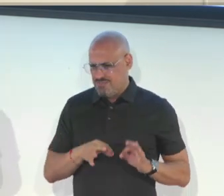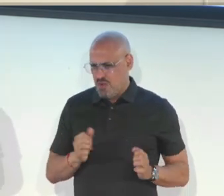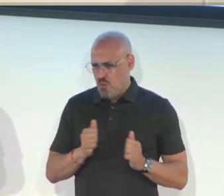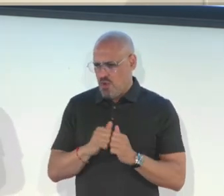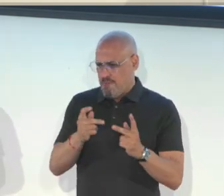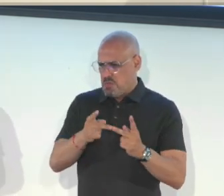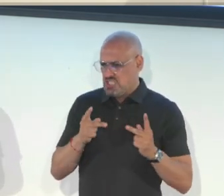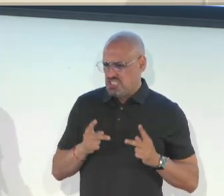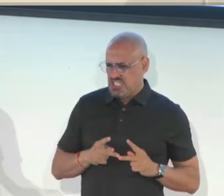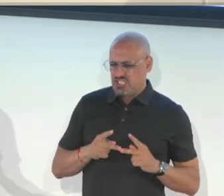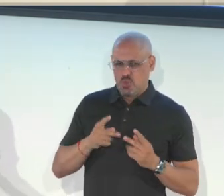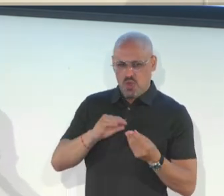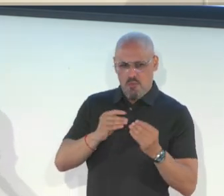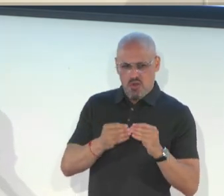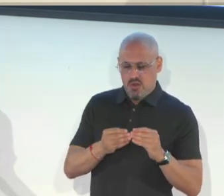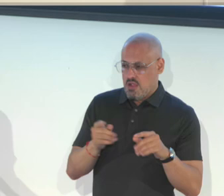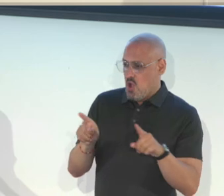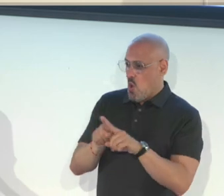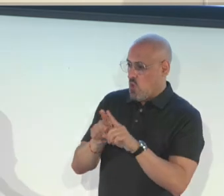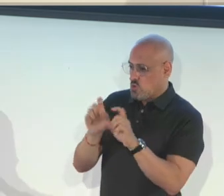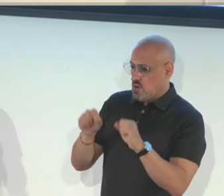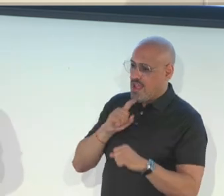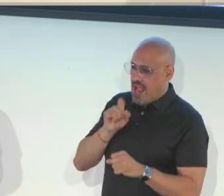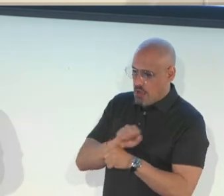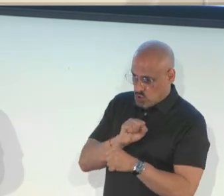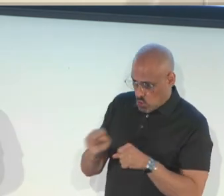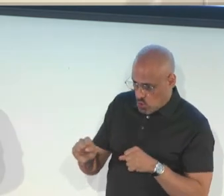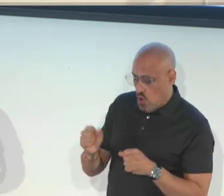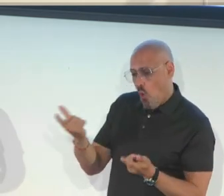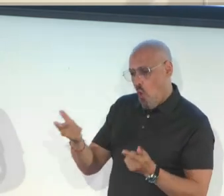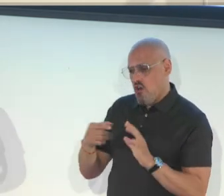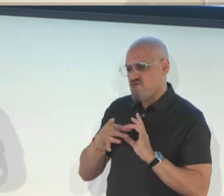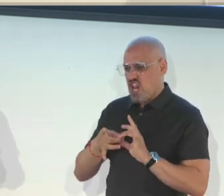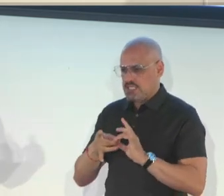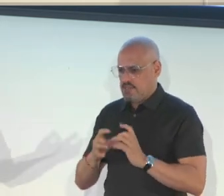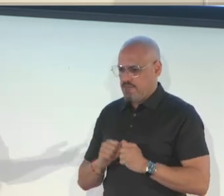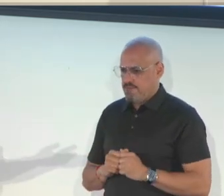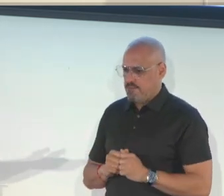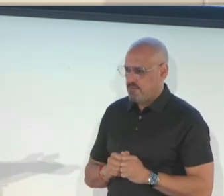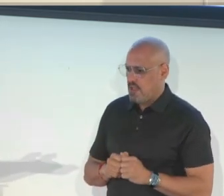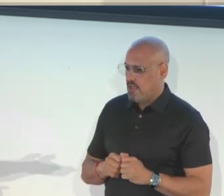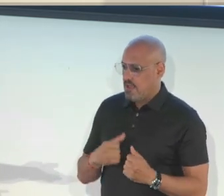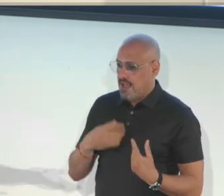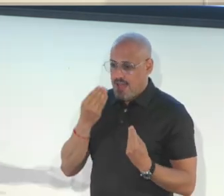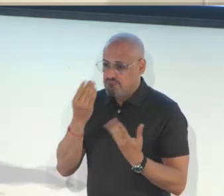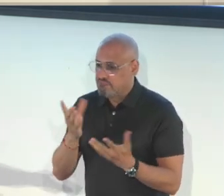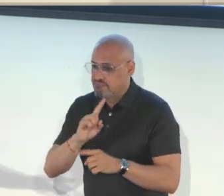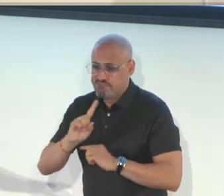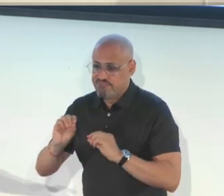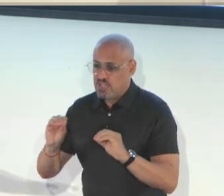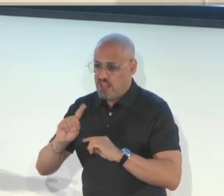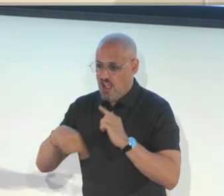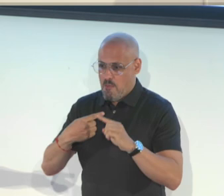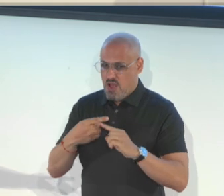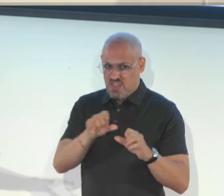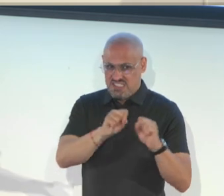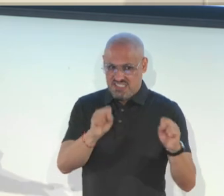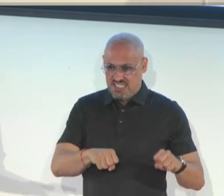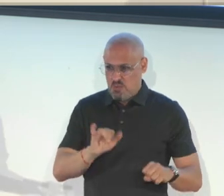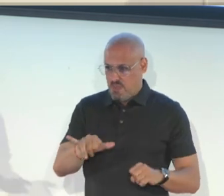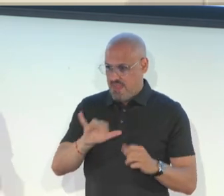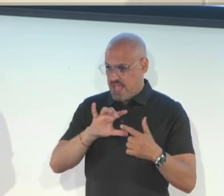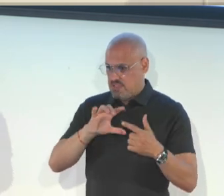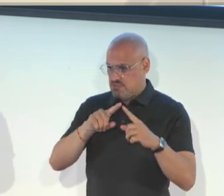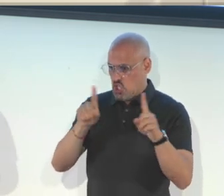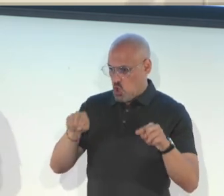coordinates. But this can also be absolute, or it could be relative. I didn't tell you anything about the coordinate system of that